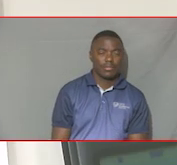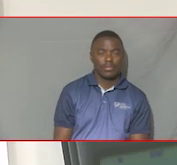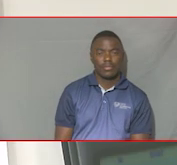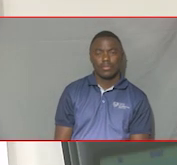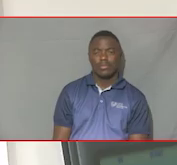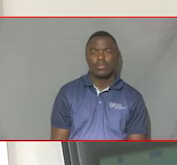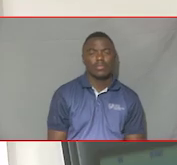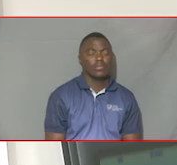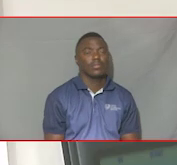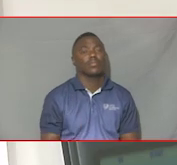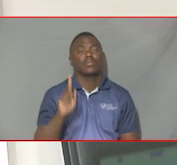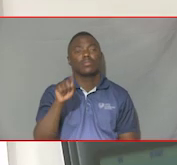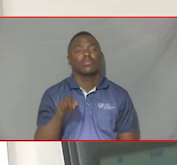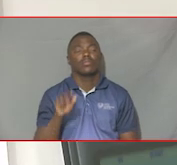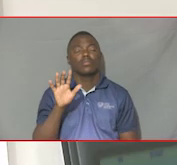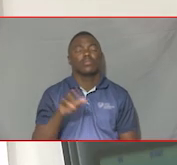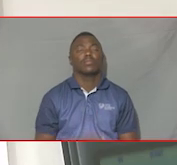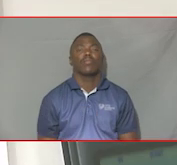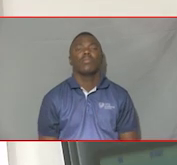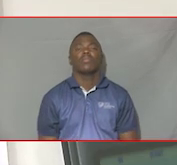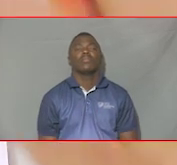in 1.5.